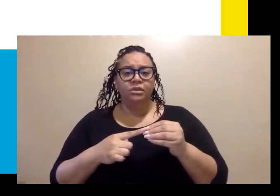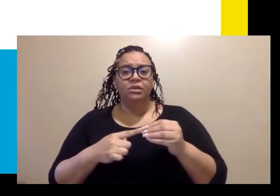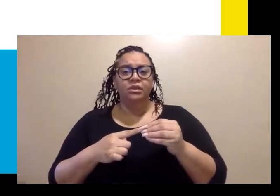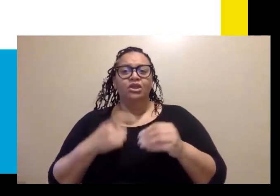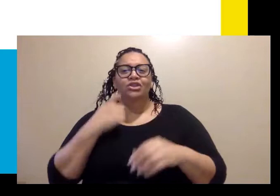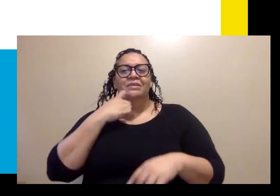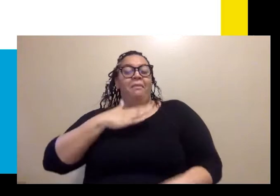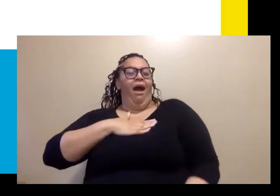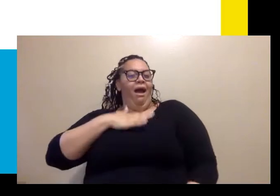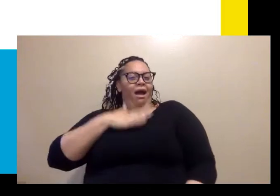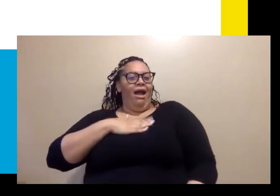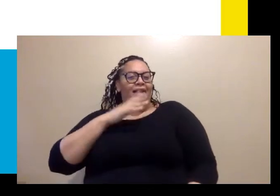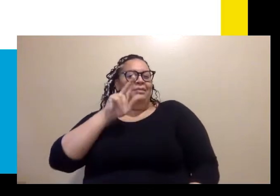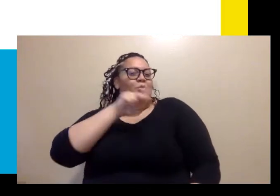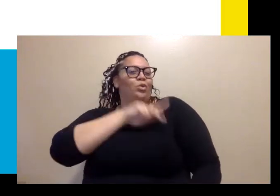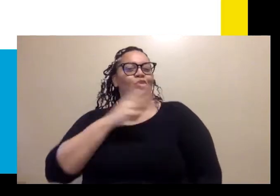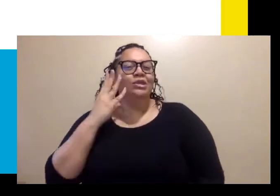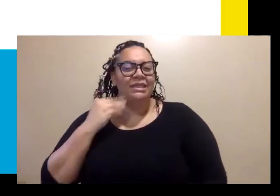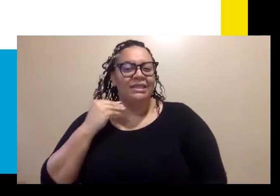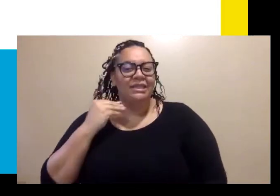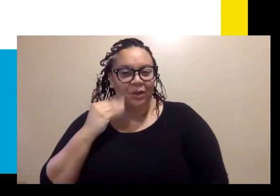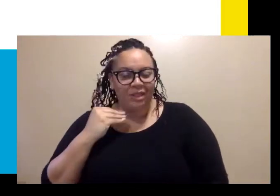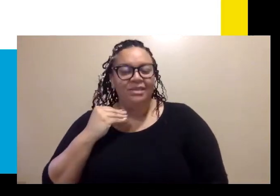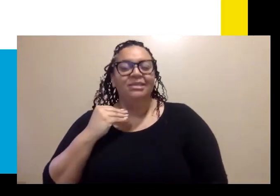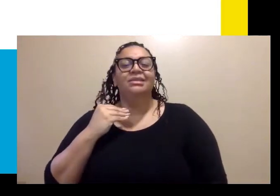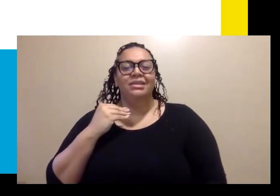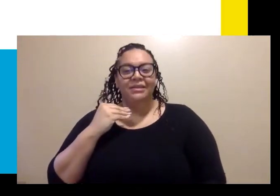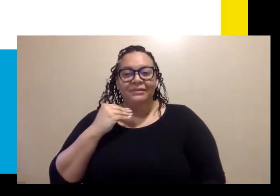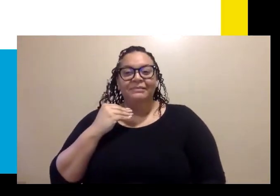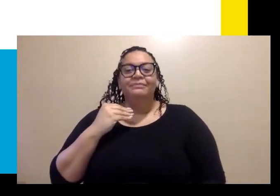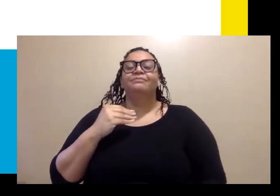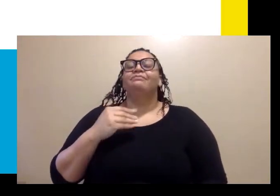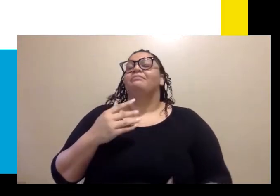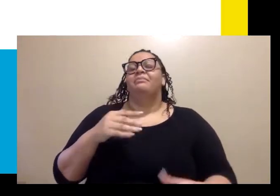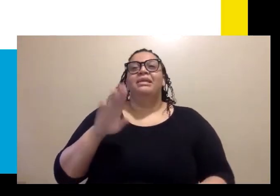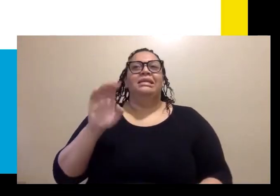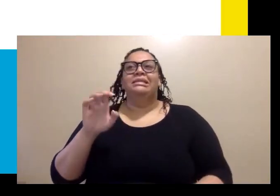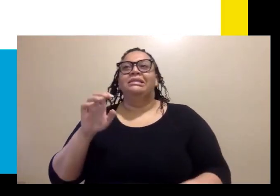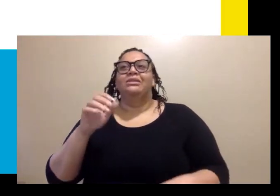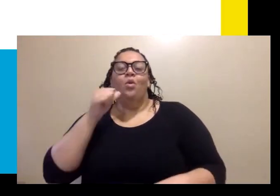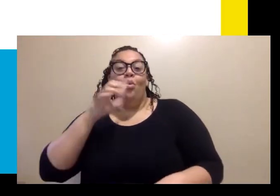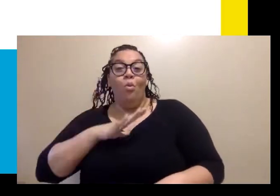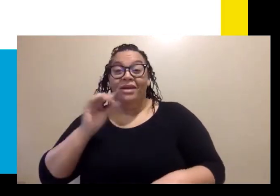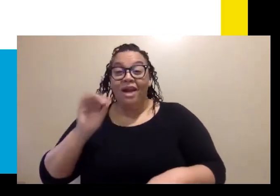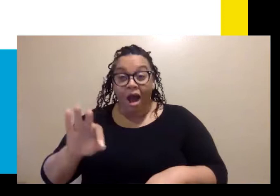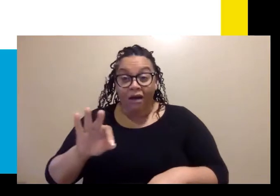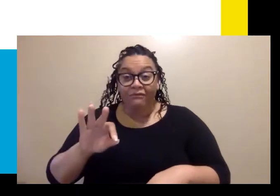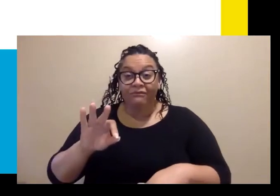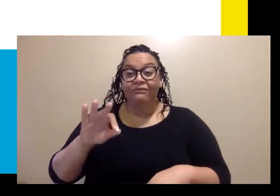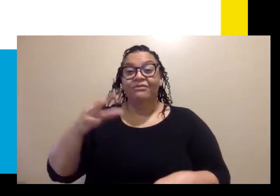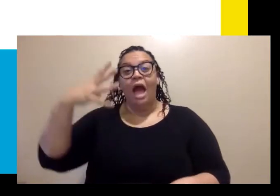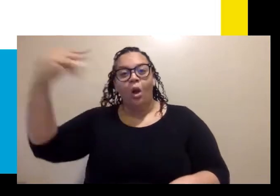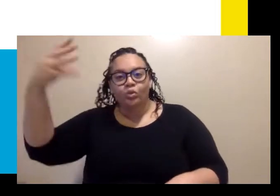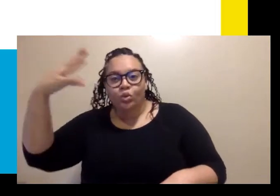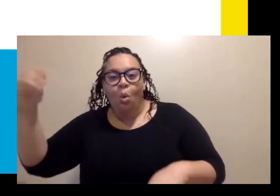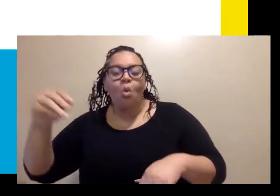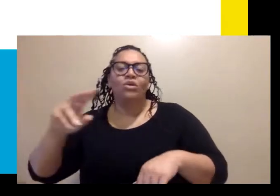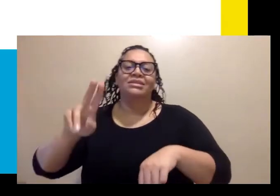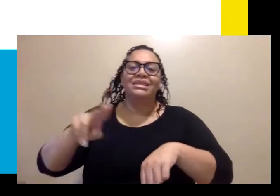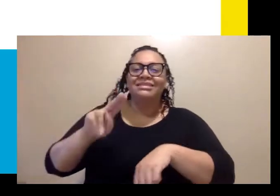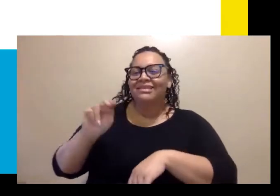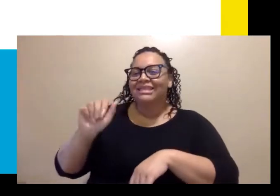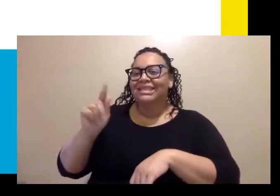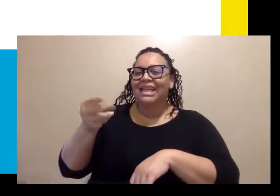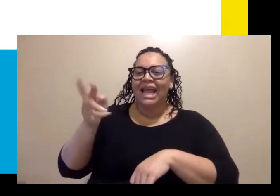my experience of being one with nature, coming to love the outdoors, utilizing it not just